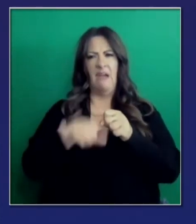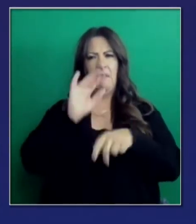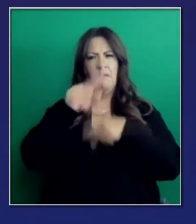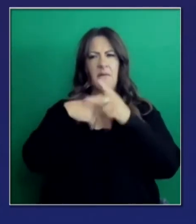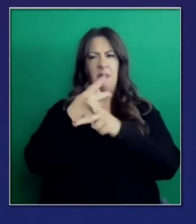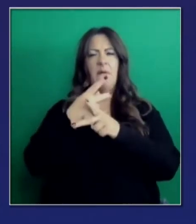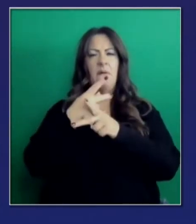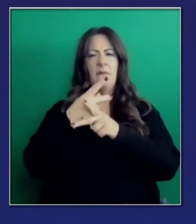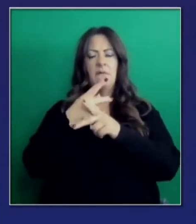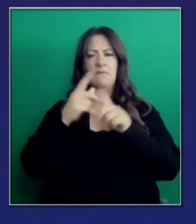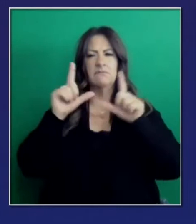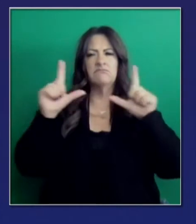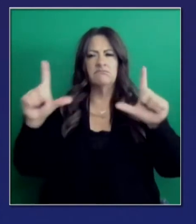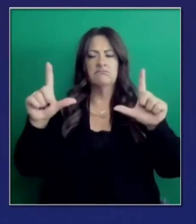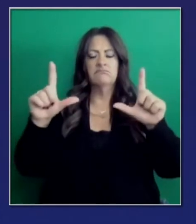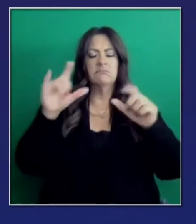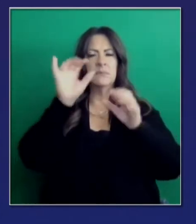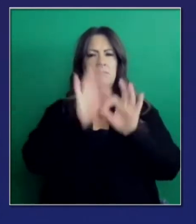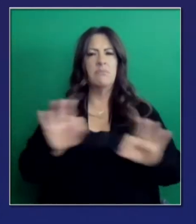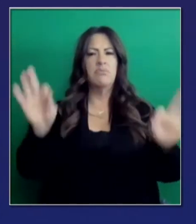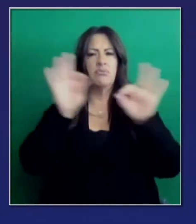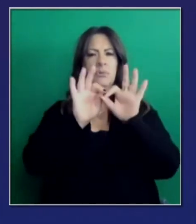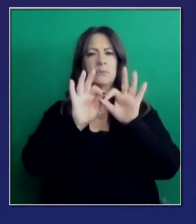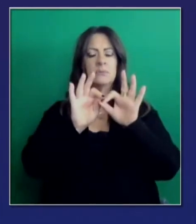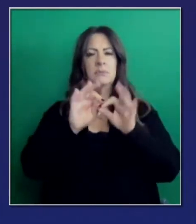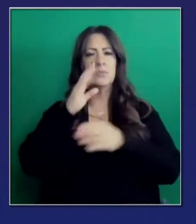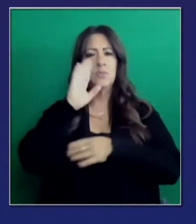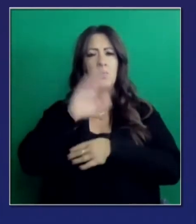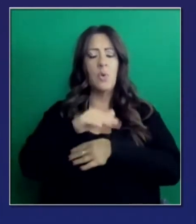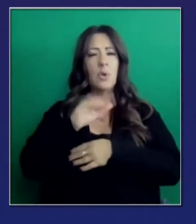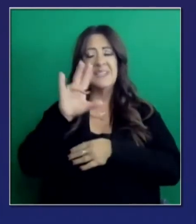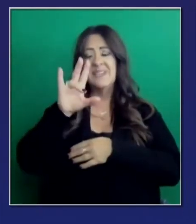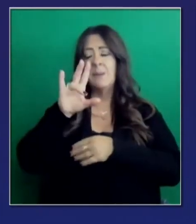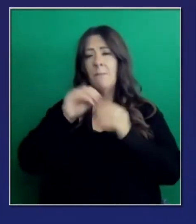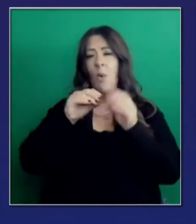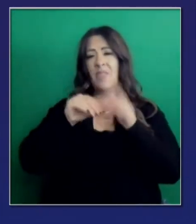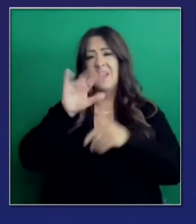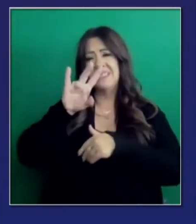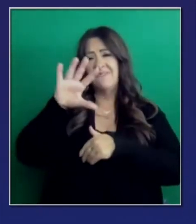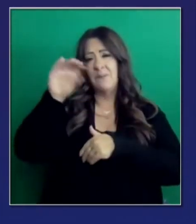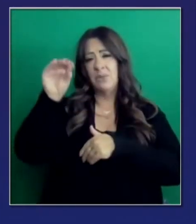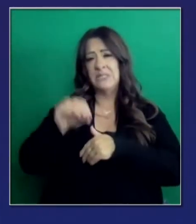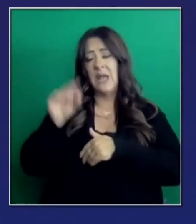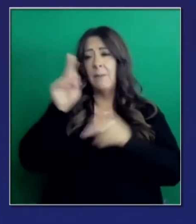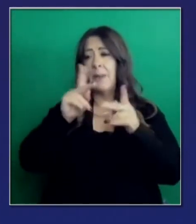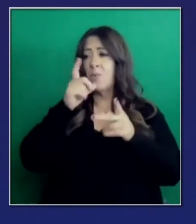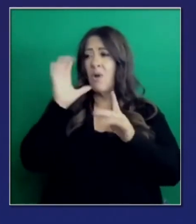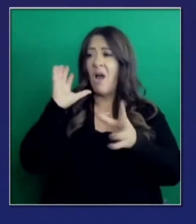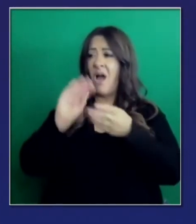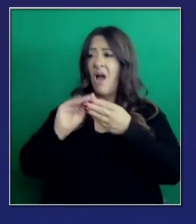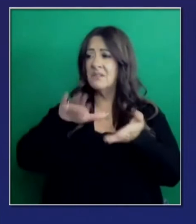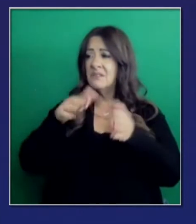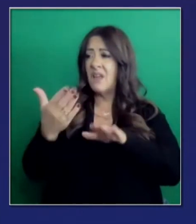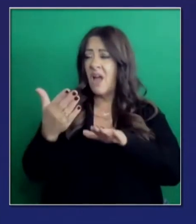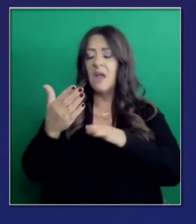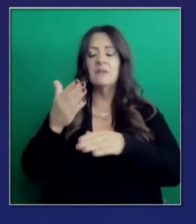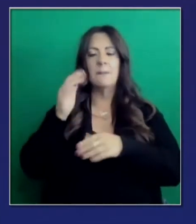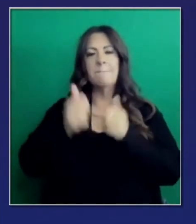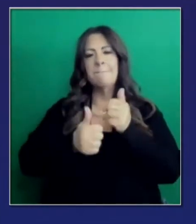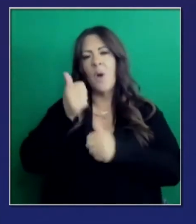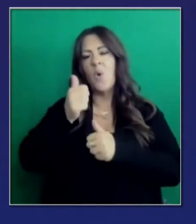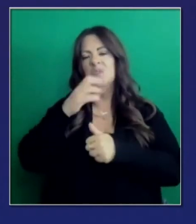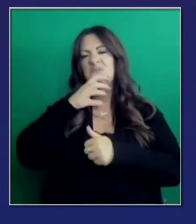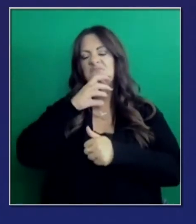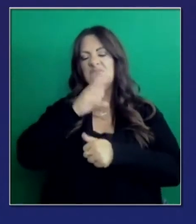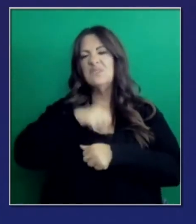remember, 75% of the deaths are reflected in people 65 and over. We want healthcare workers to continue,